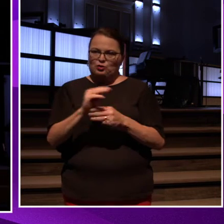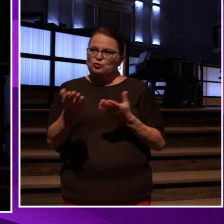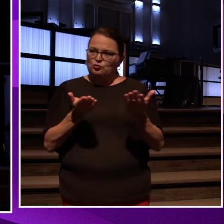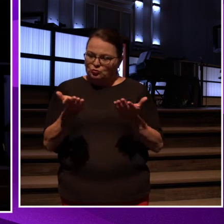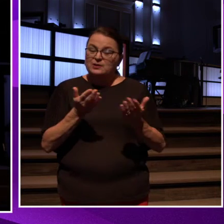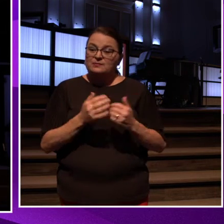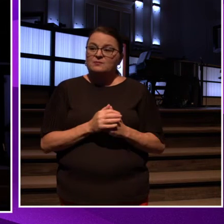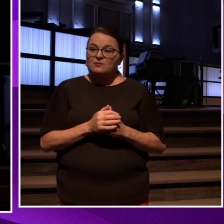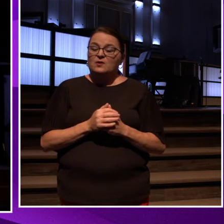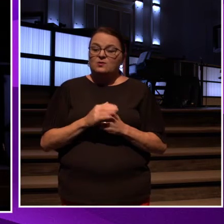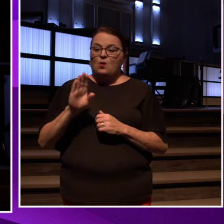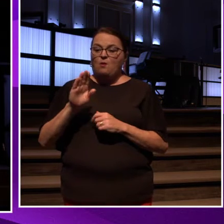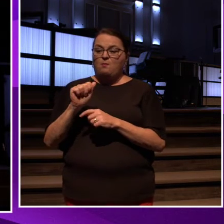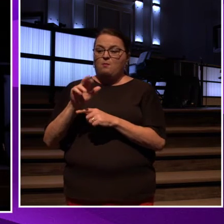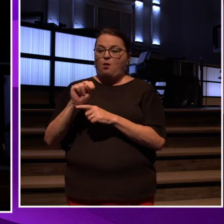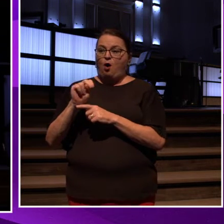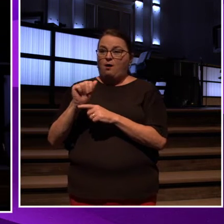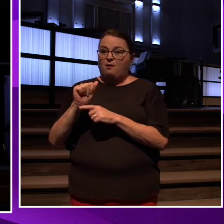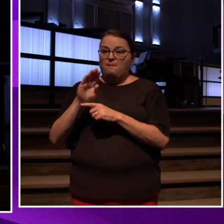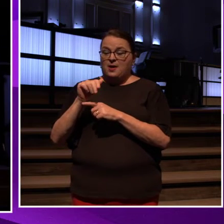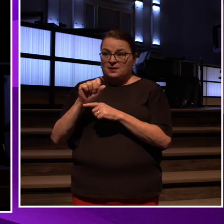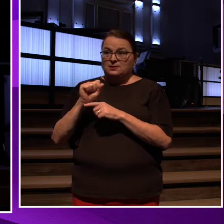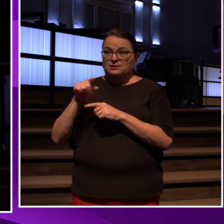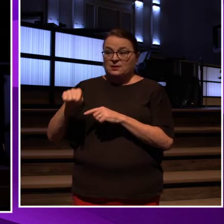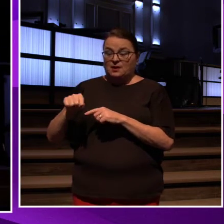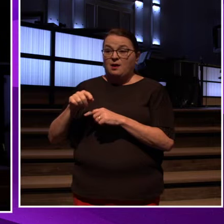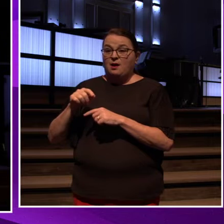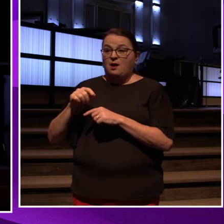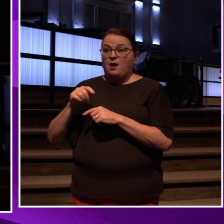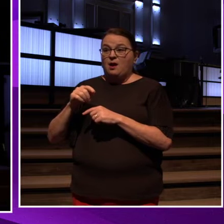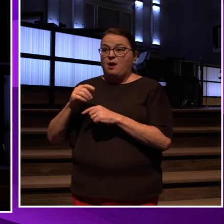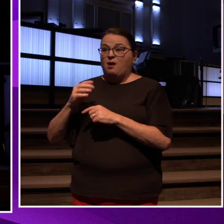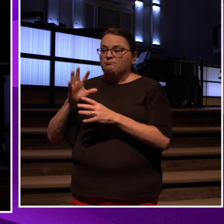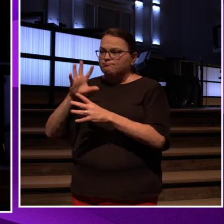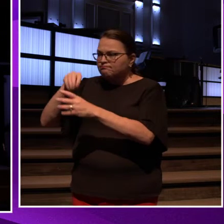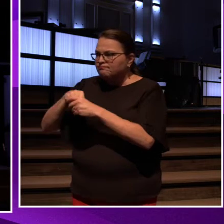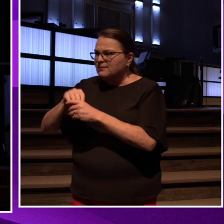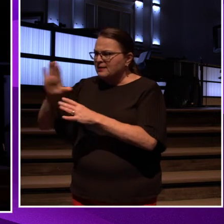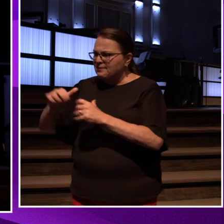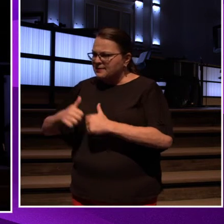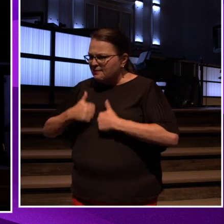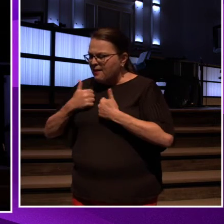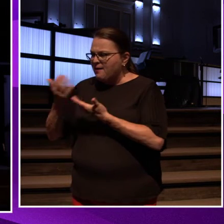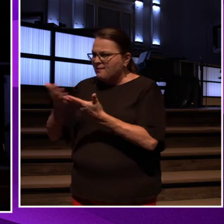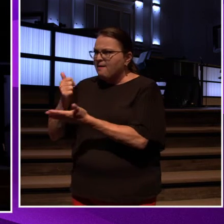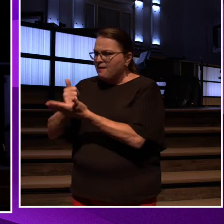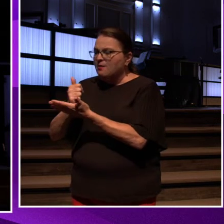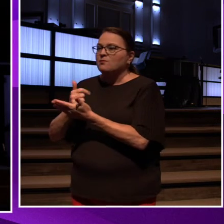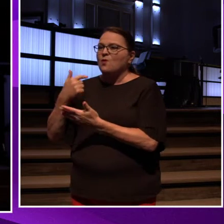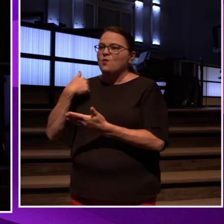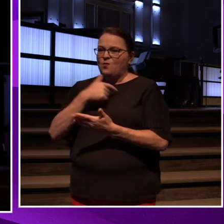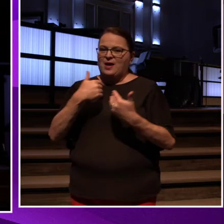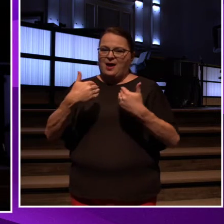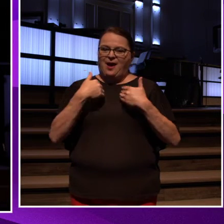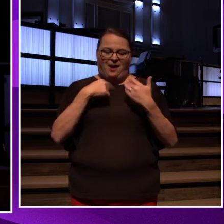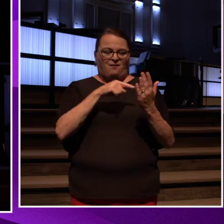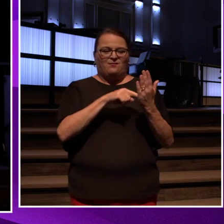Barnabas's investment in John Mark, we have a gospel today in our Bibles called the Gospel of